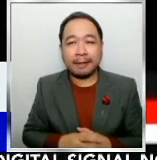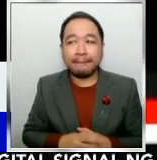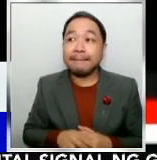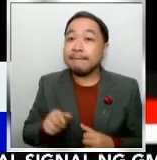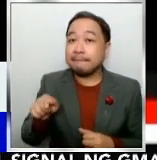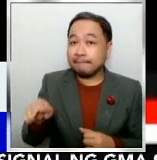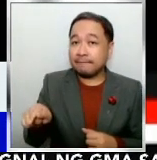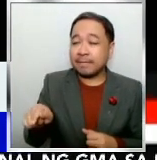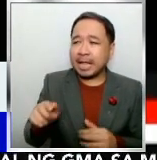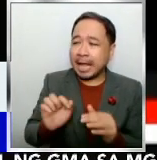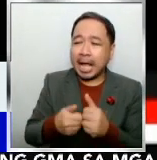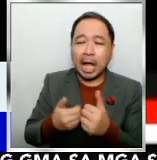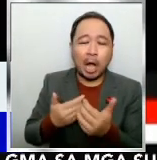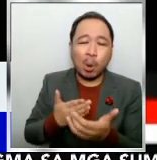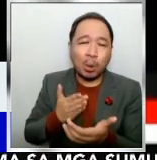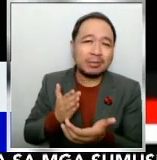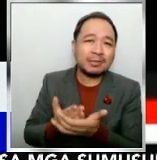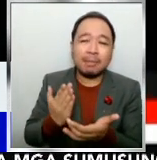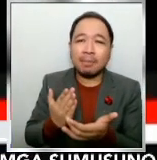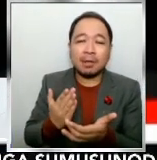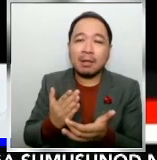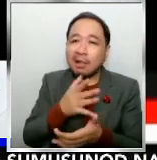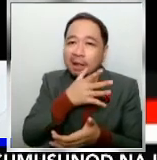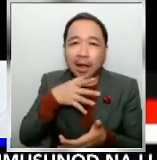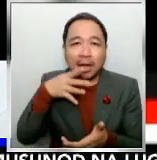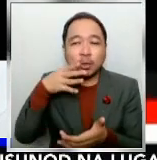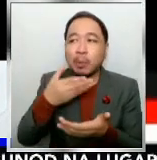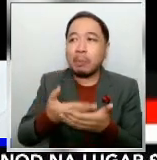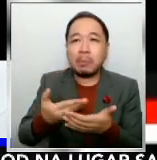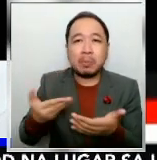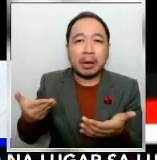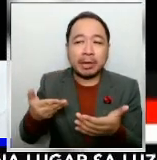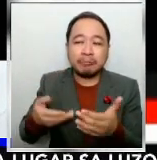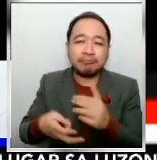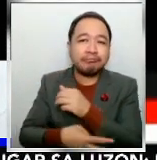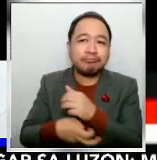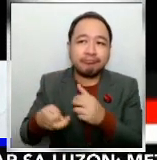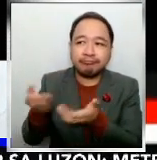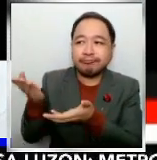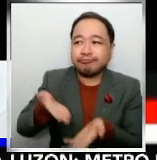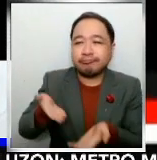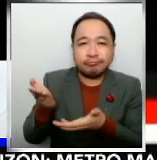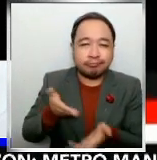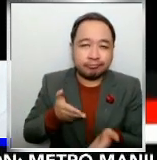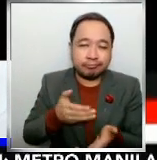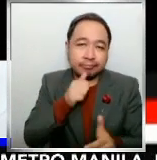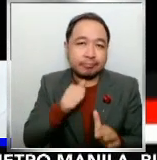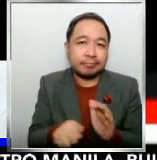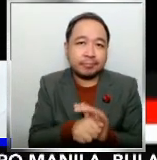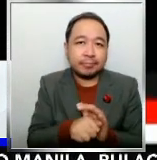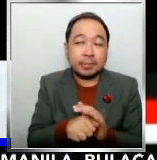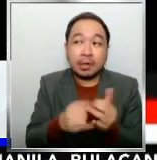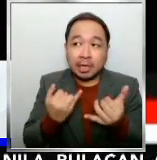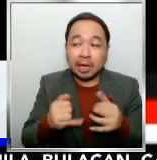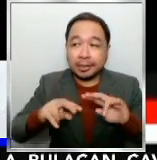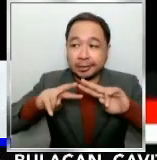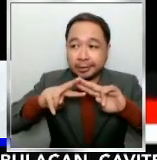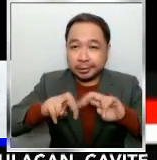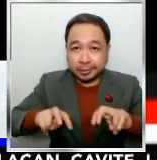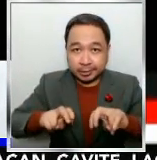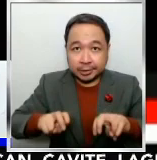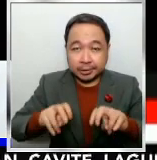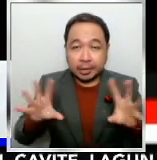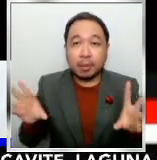agricultural products smuggling. Upon further investigation, the tally of the press